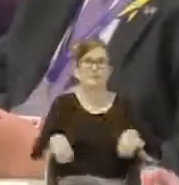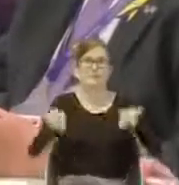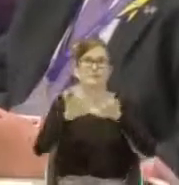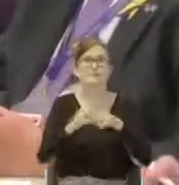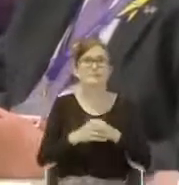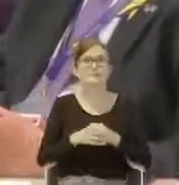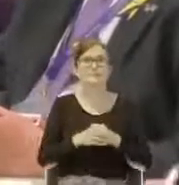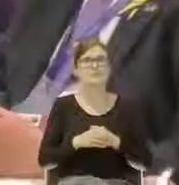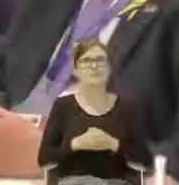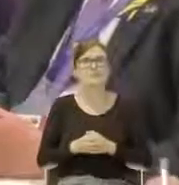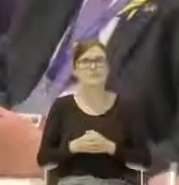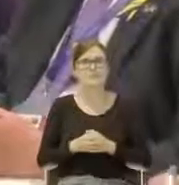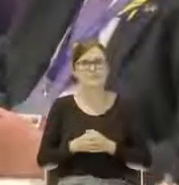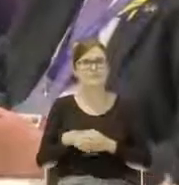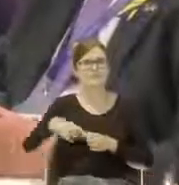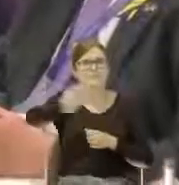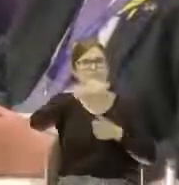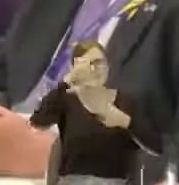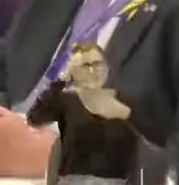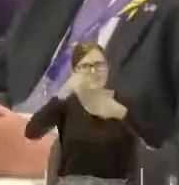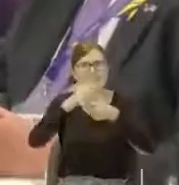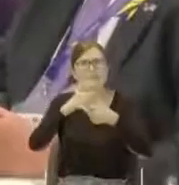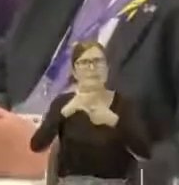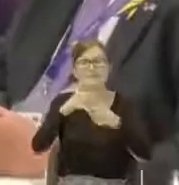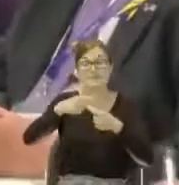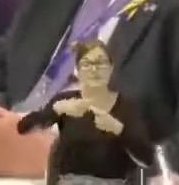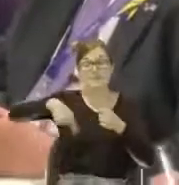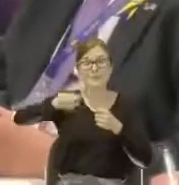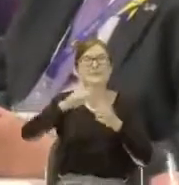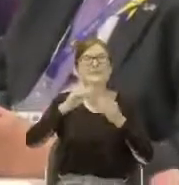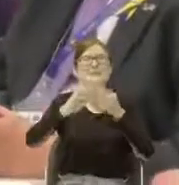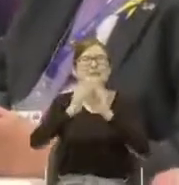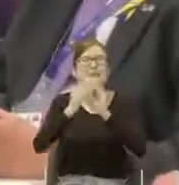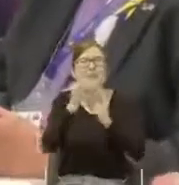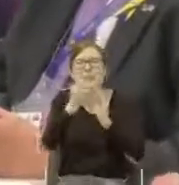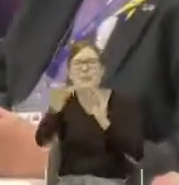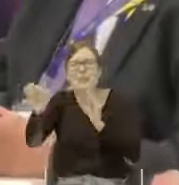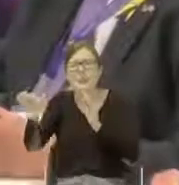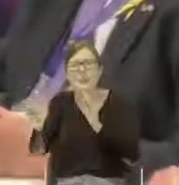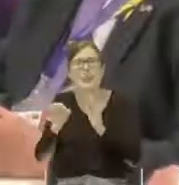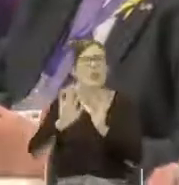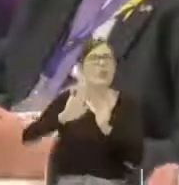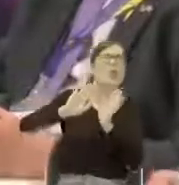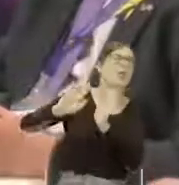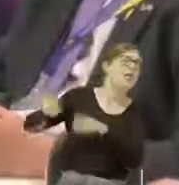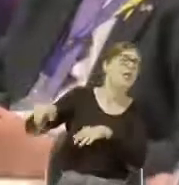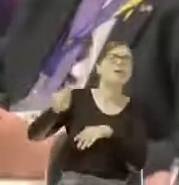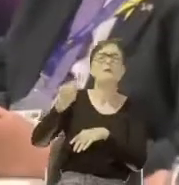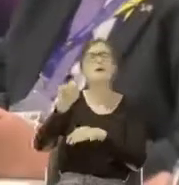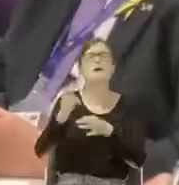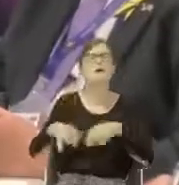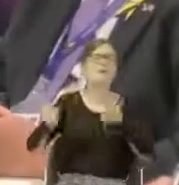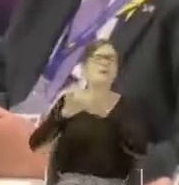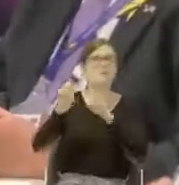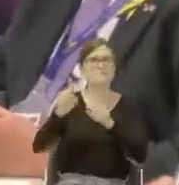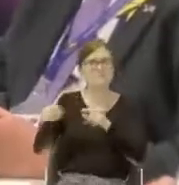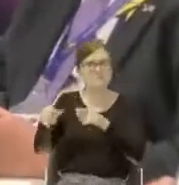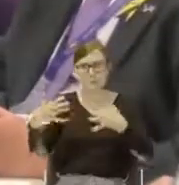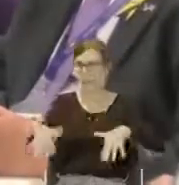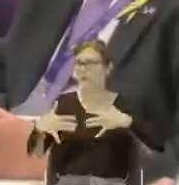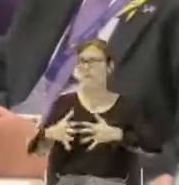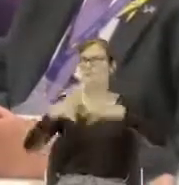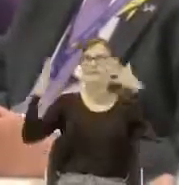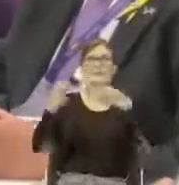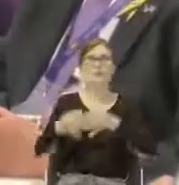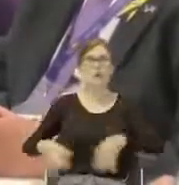work together. Concrete action and support are needed at all levels. So for the past month, UN System and UN Habitat has